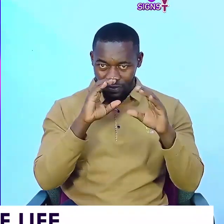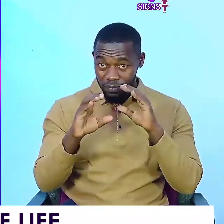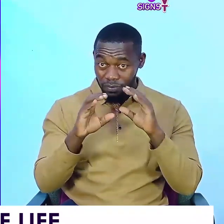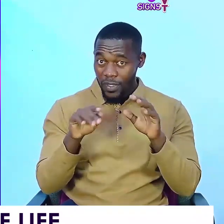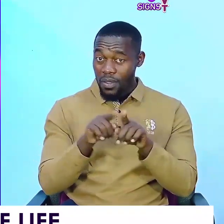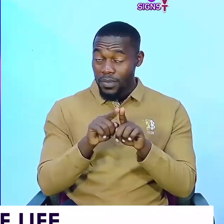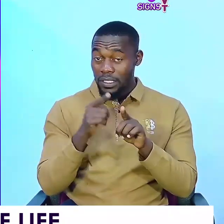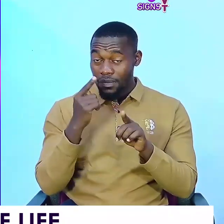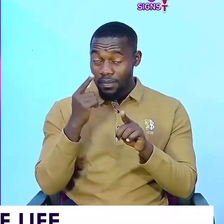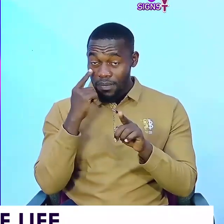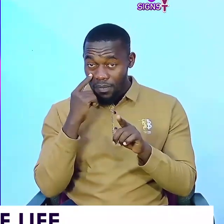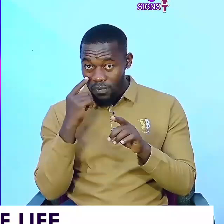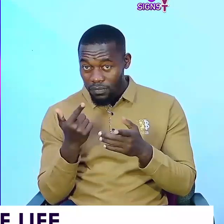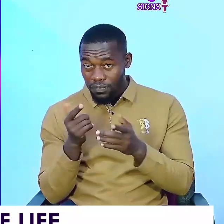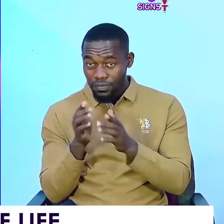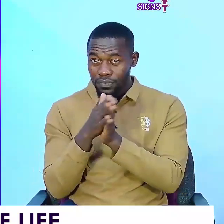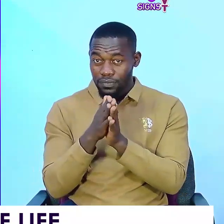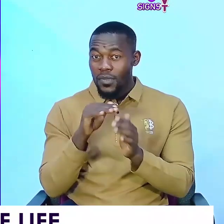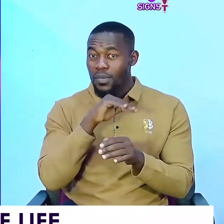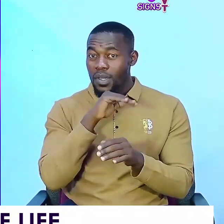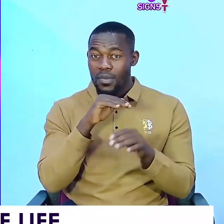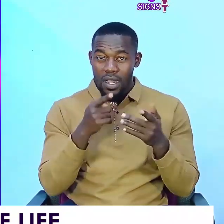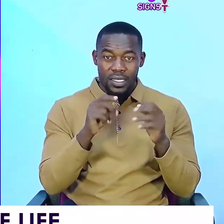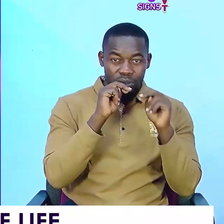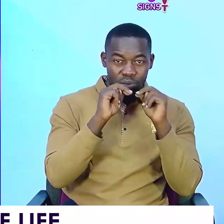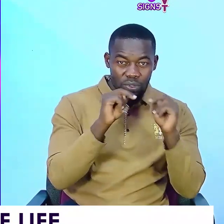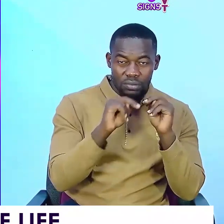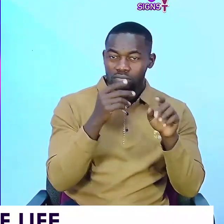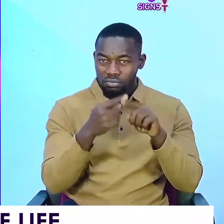seen him get into talks and negotiations and